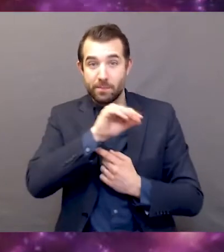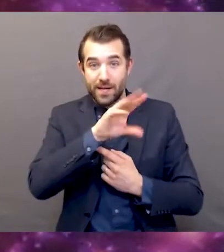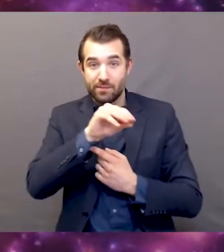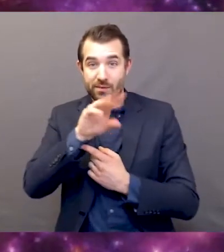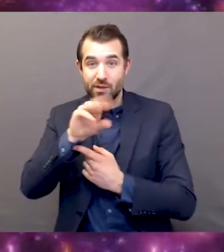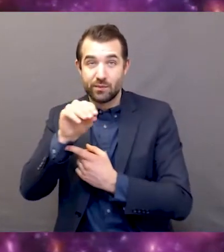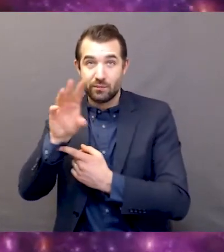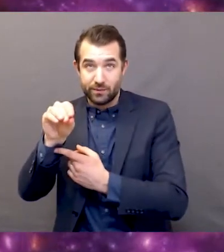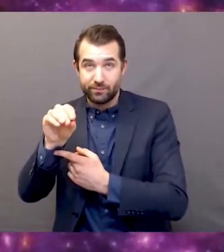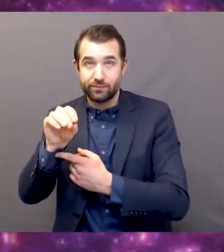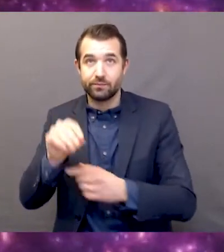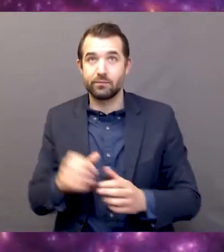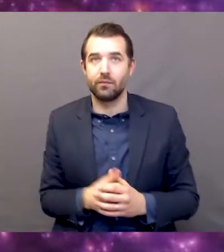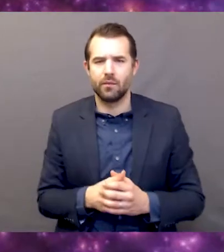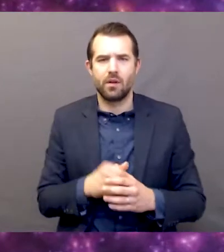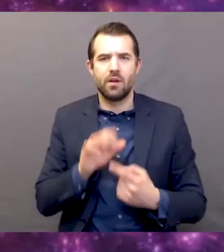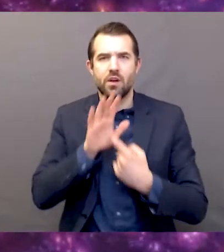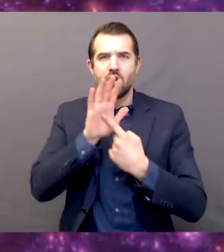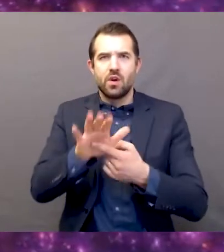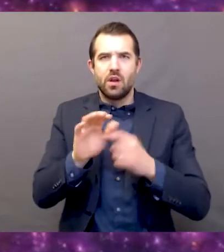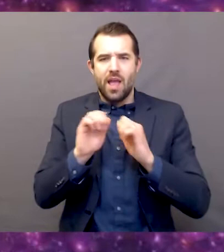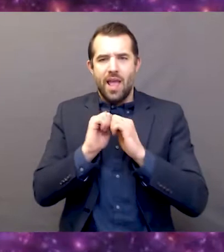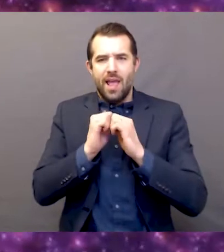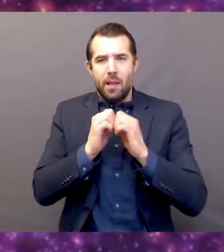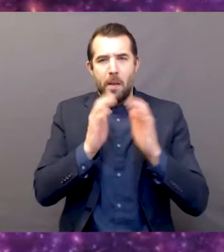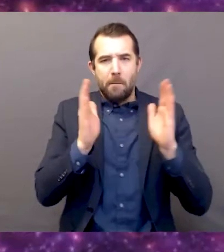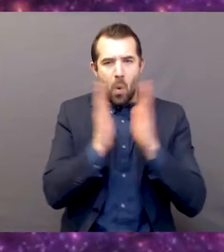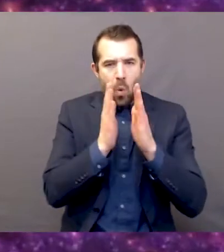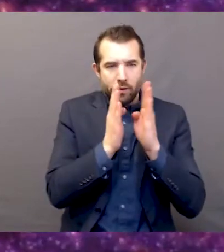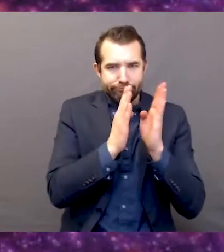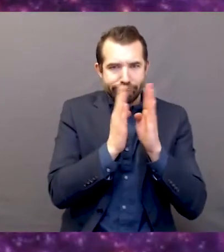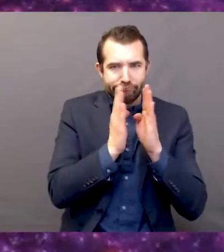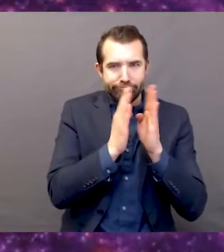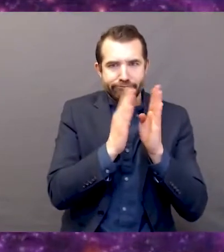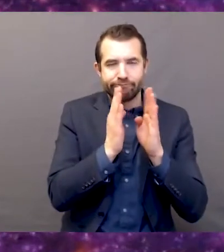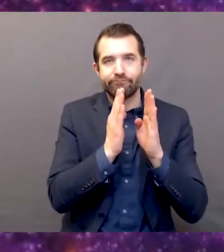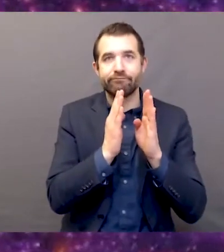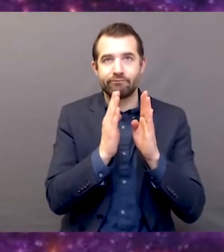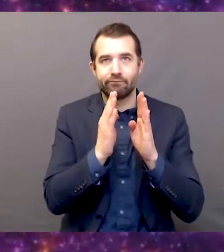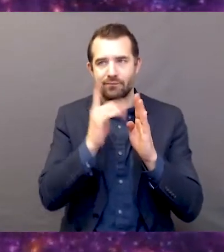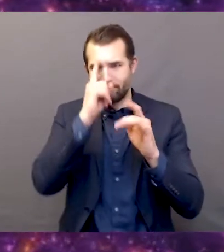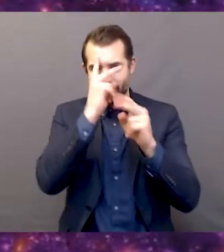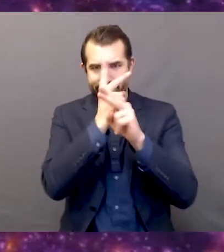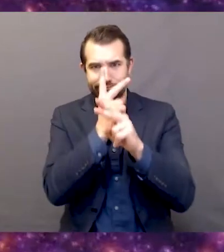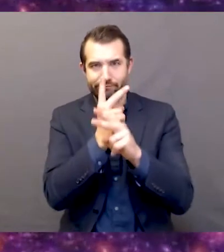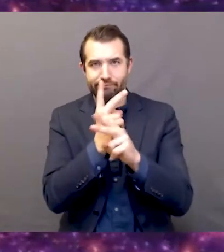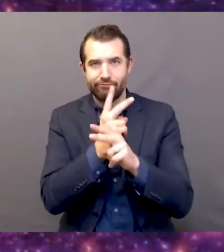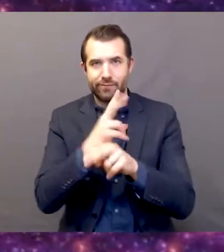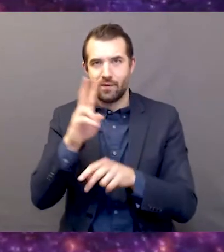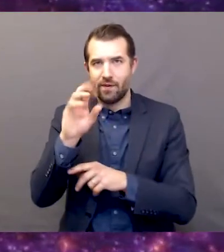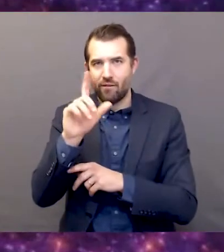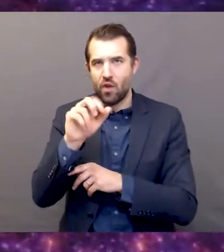deviations from the smooth image that you see, to measure the fluctuations on small scales, and therefore to infer the velocity and the